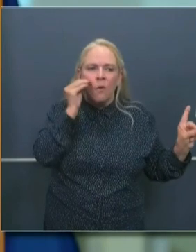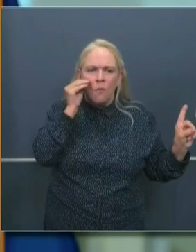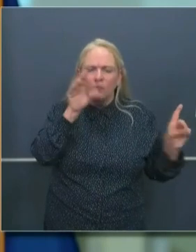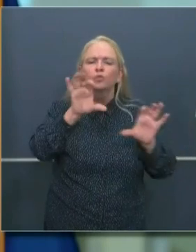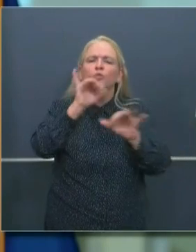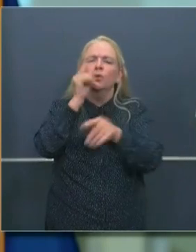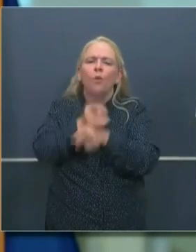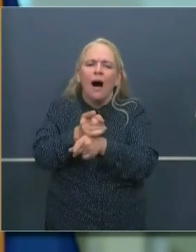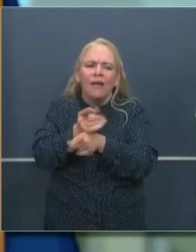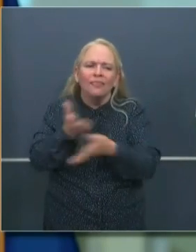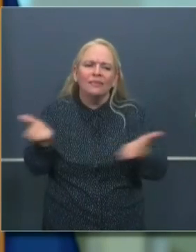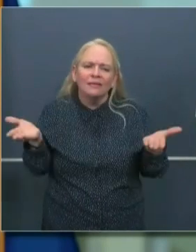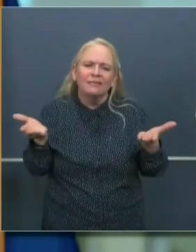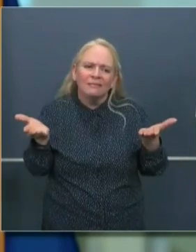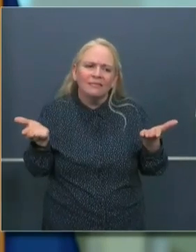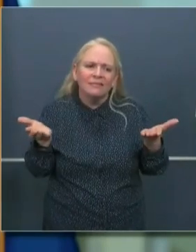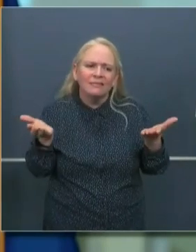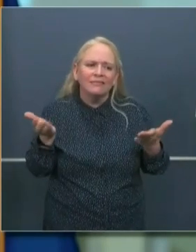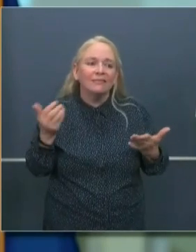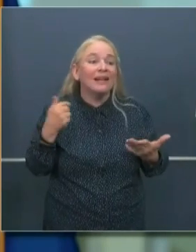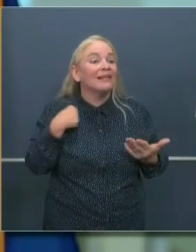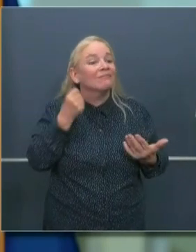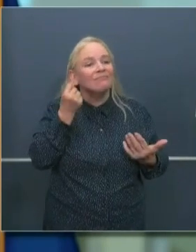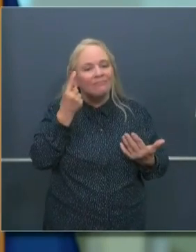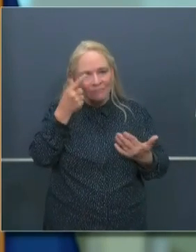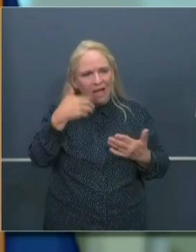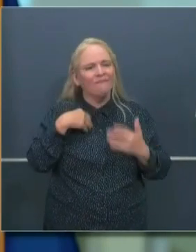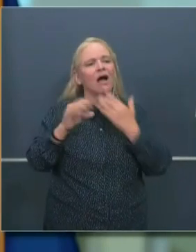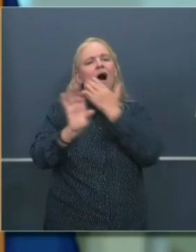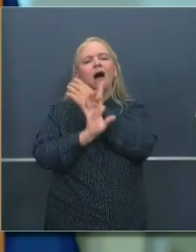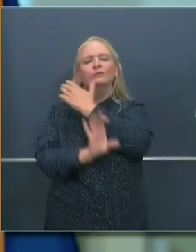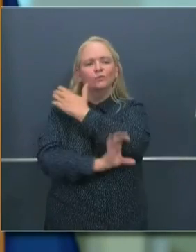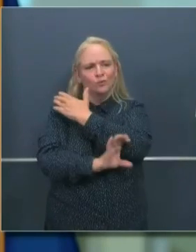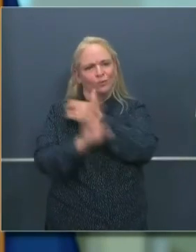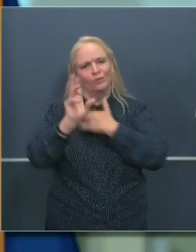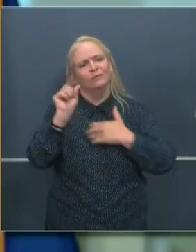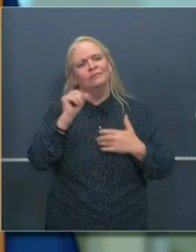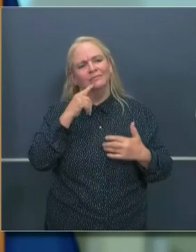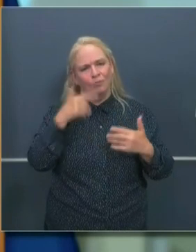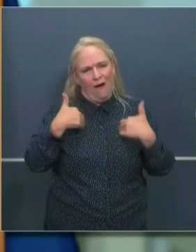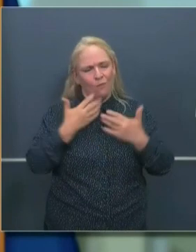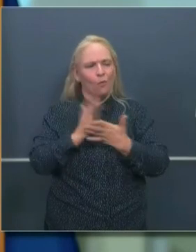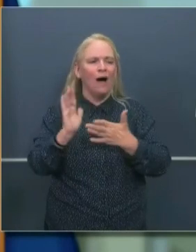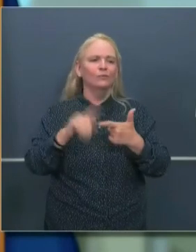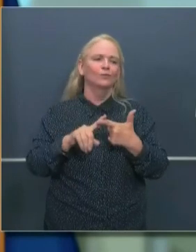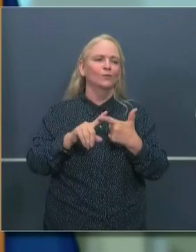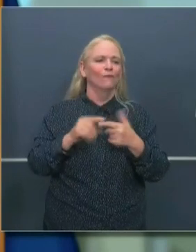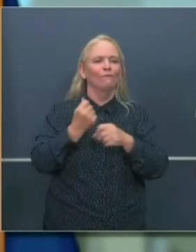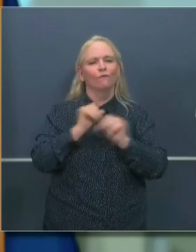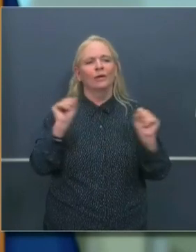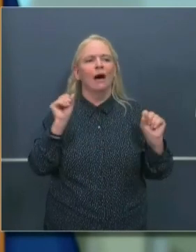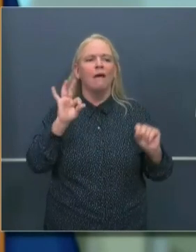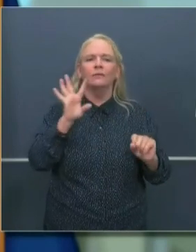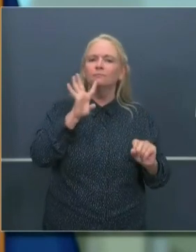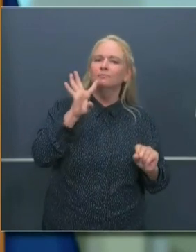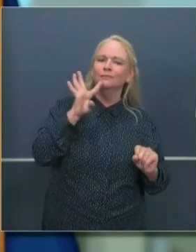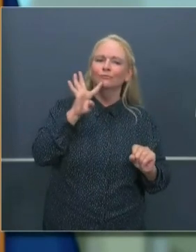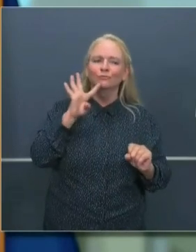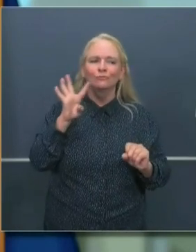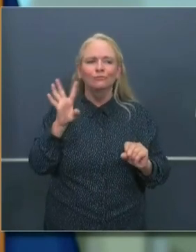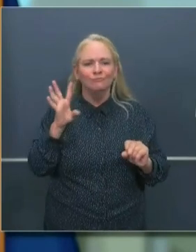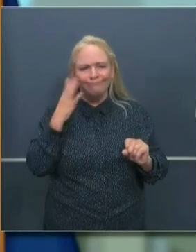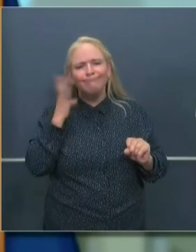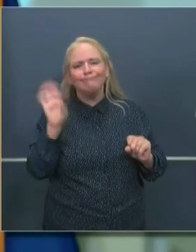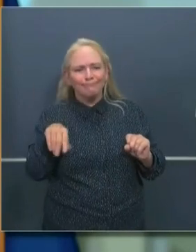understand that we have a constitution. We have the right of free speech. And we are all